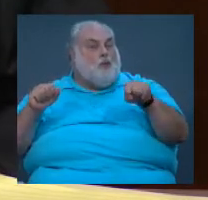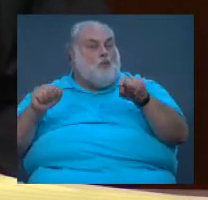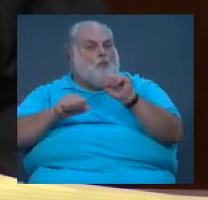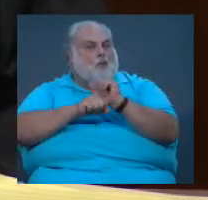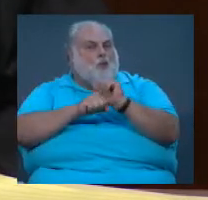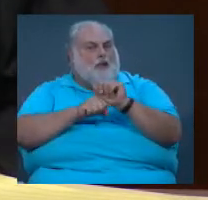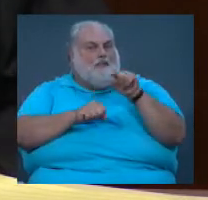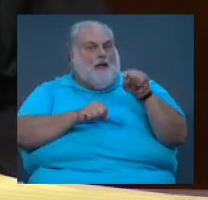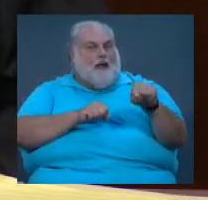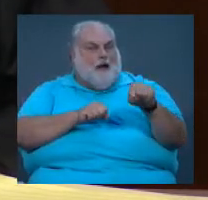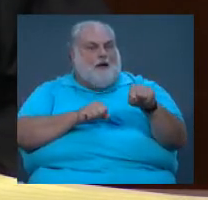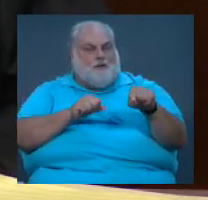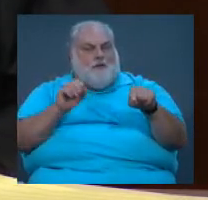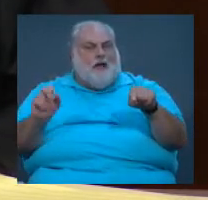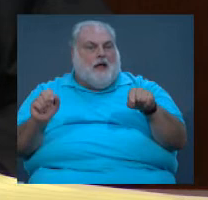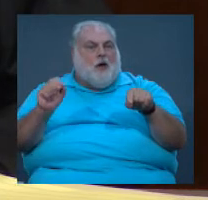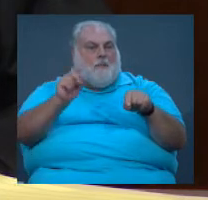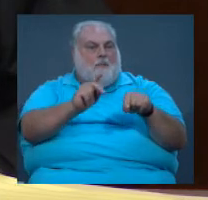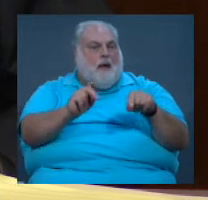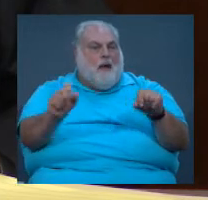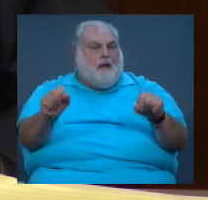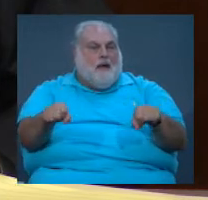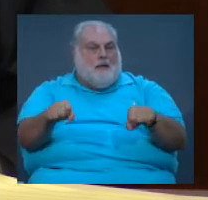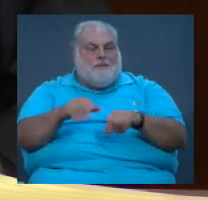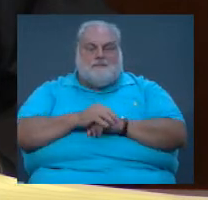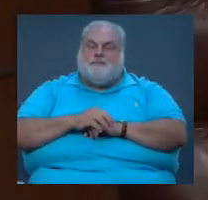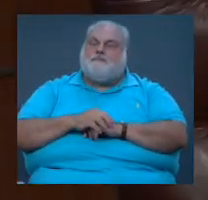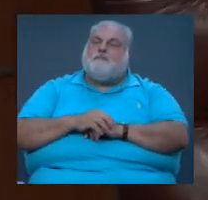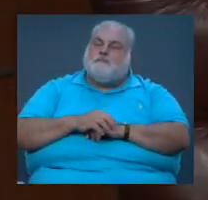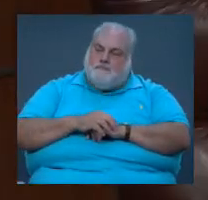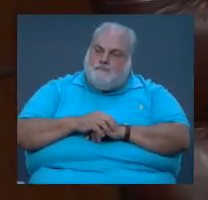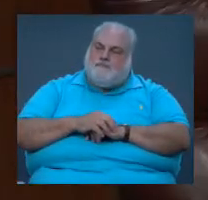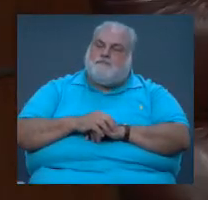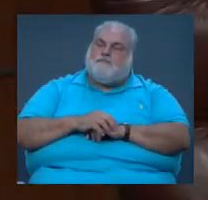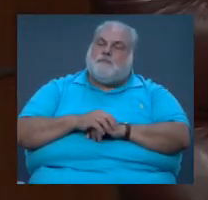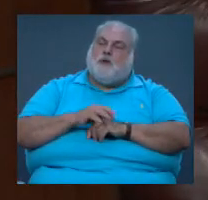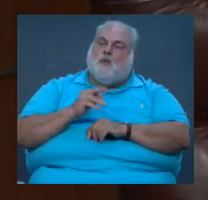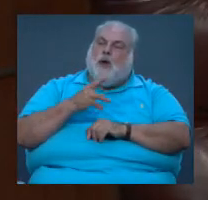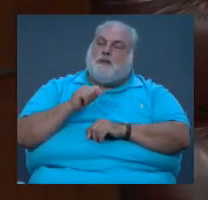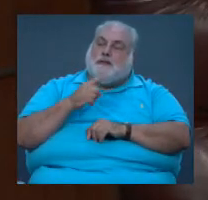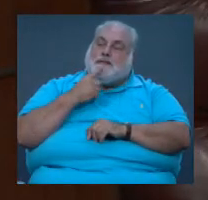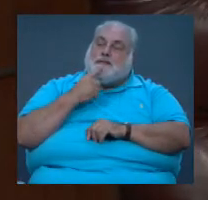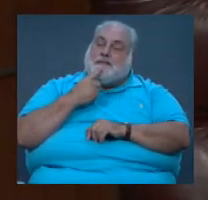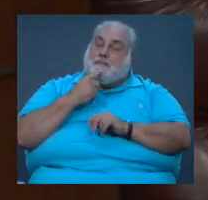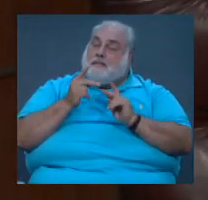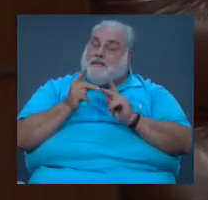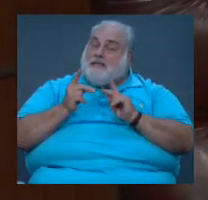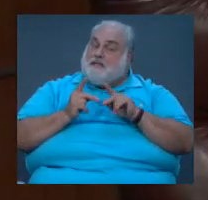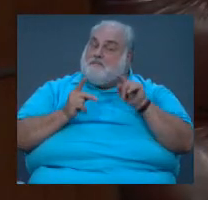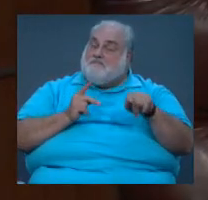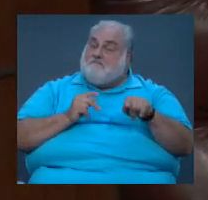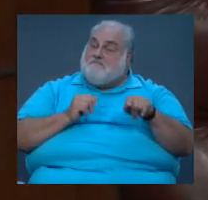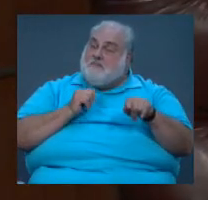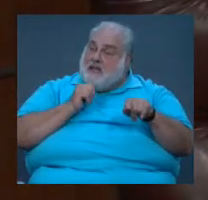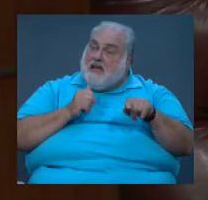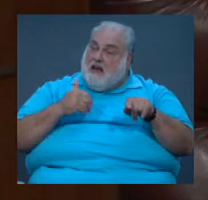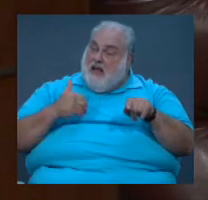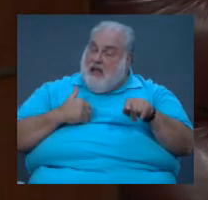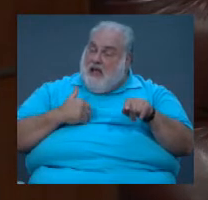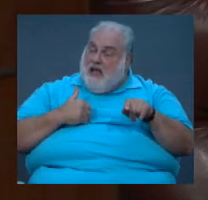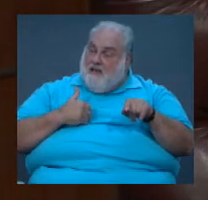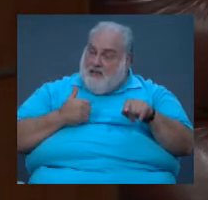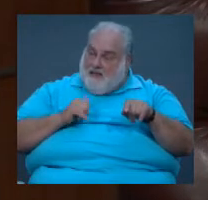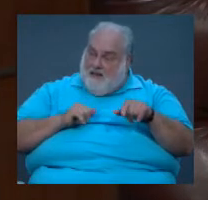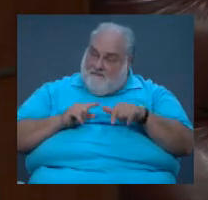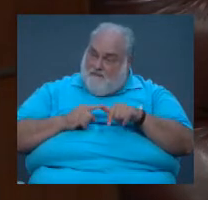So, yeah, Okay. So say it's a position that they weren't in, that you're filling someplace else. They would still